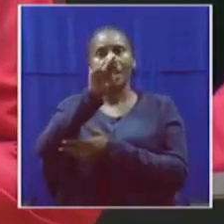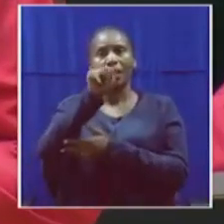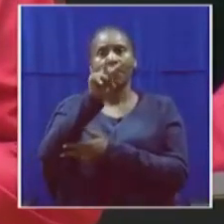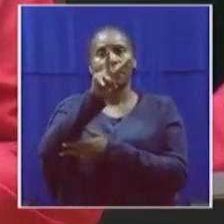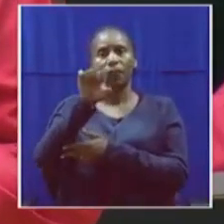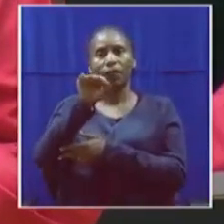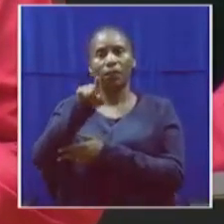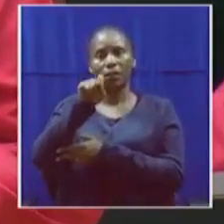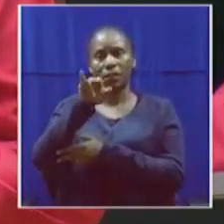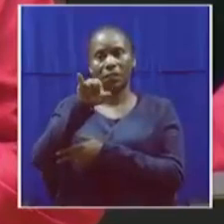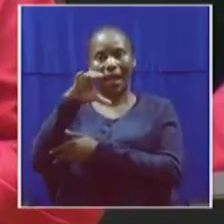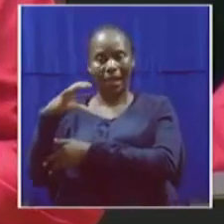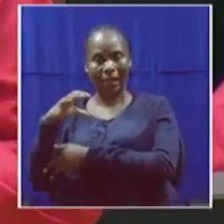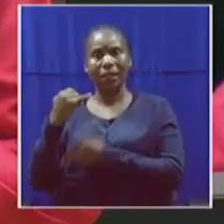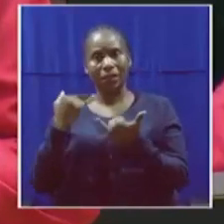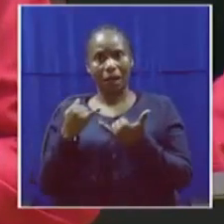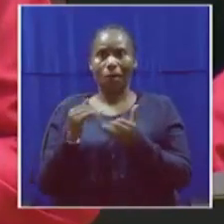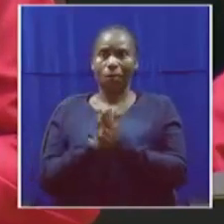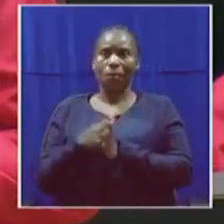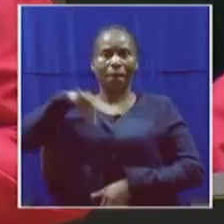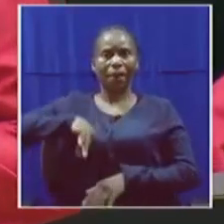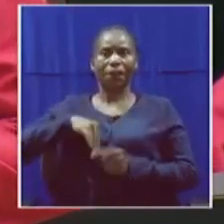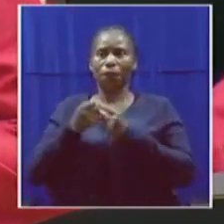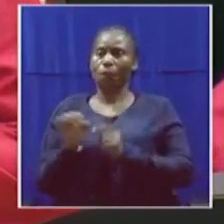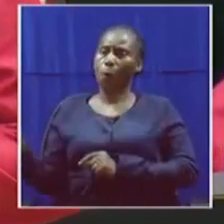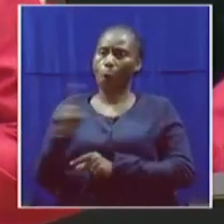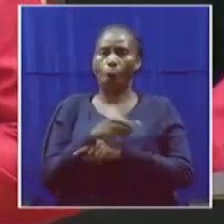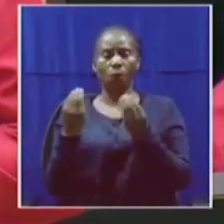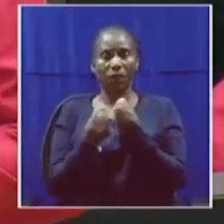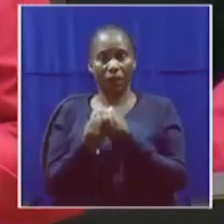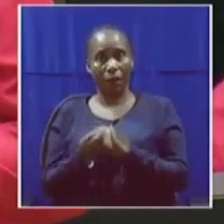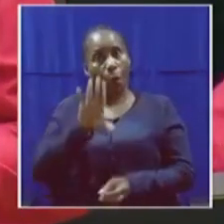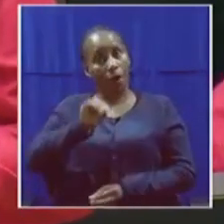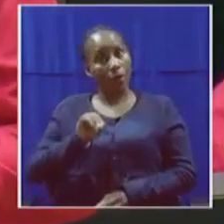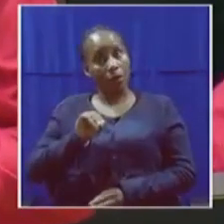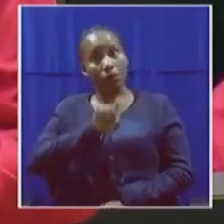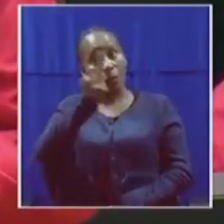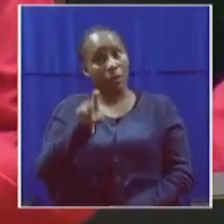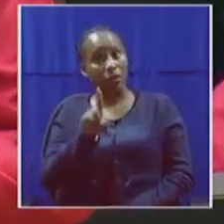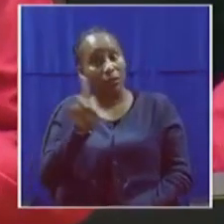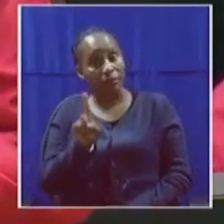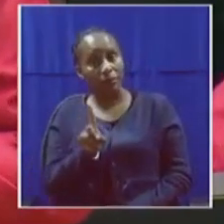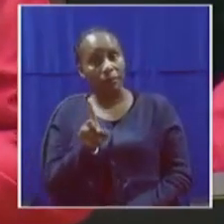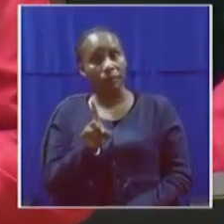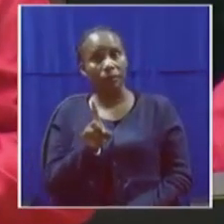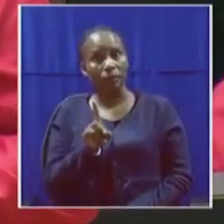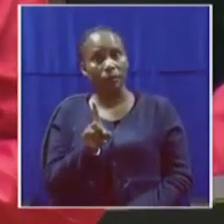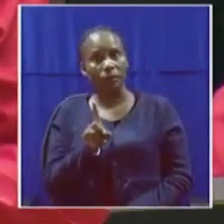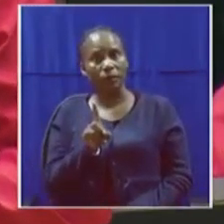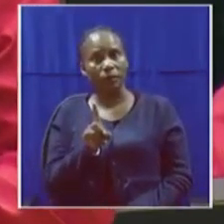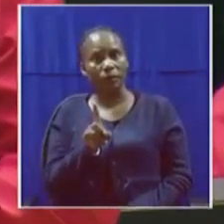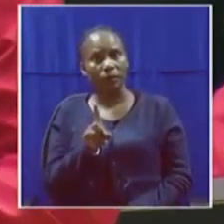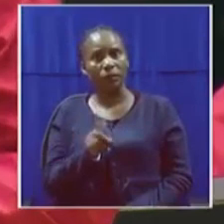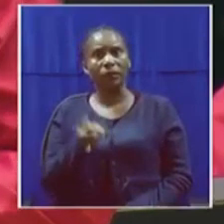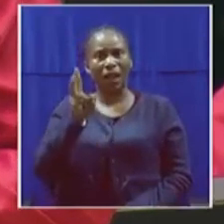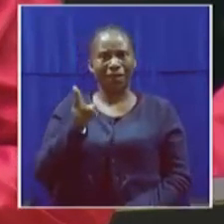whole unbundling of ESCOM as is proposed here. So the question we're asking is, unto being, again,